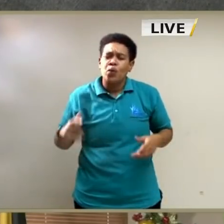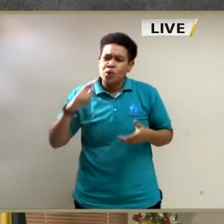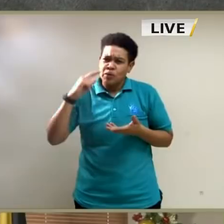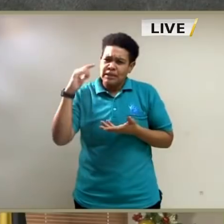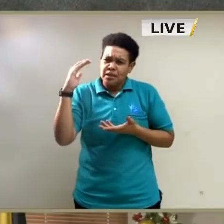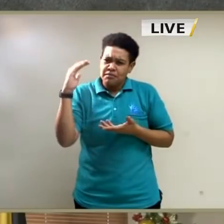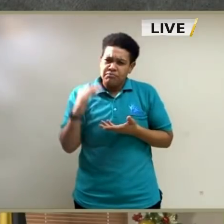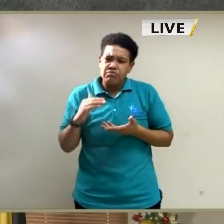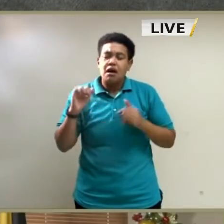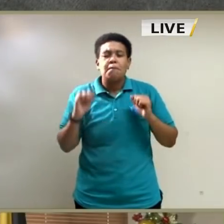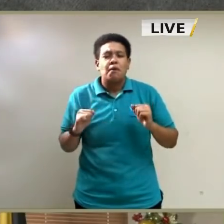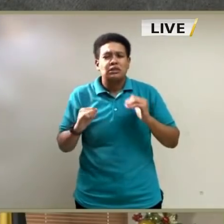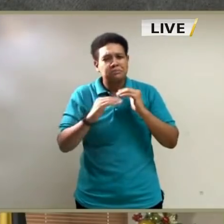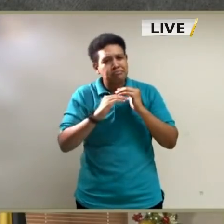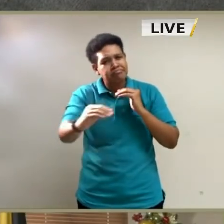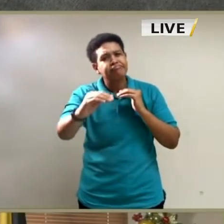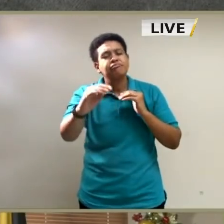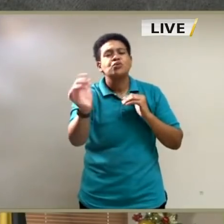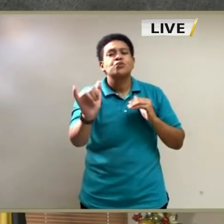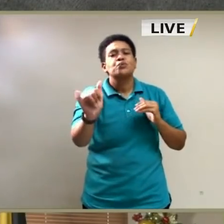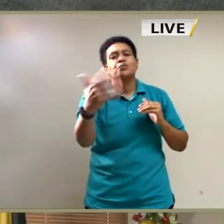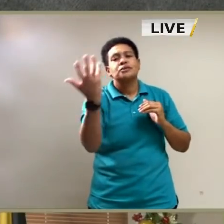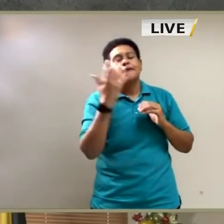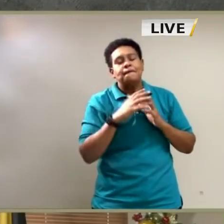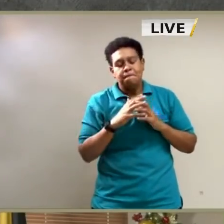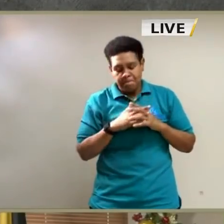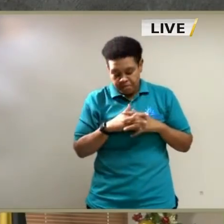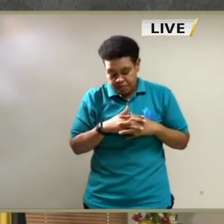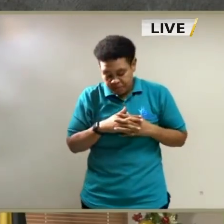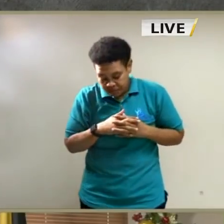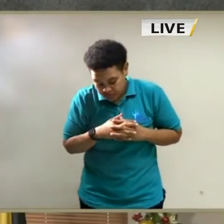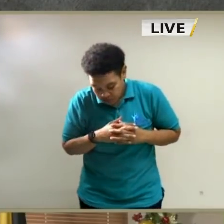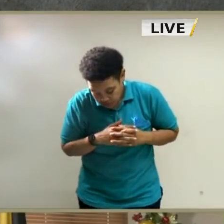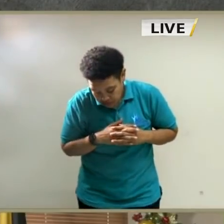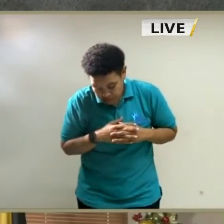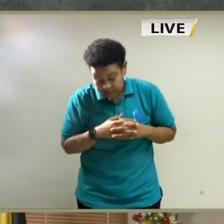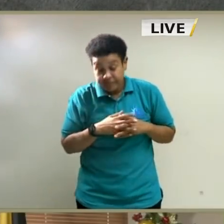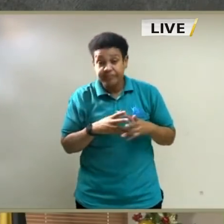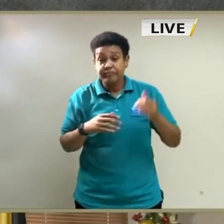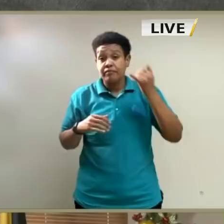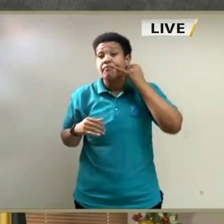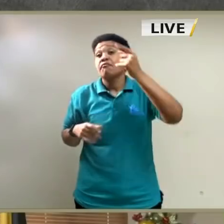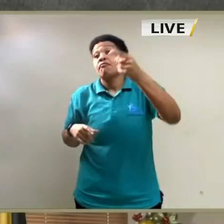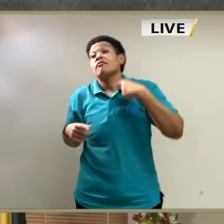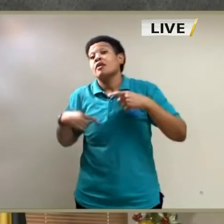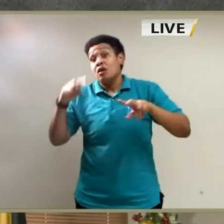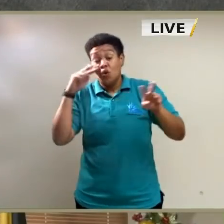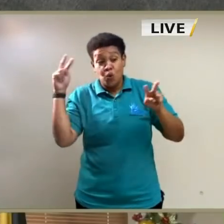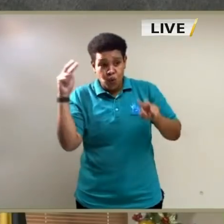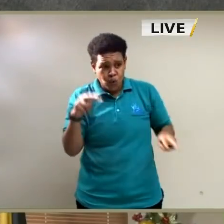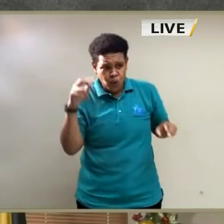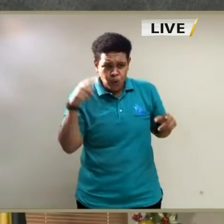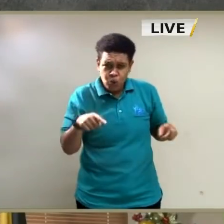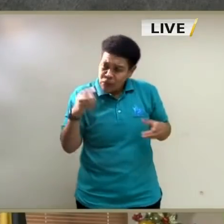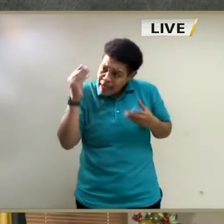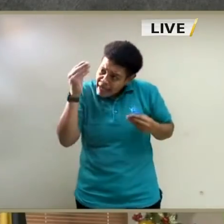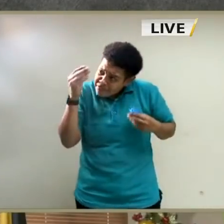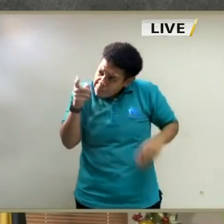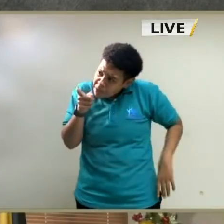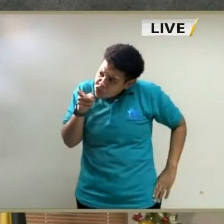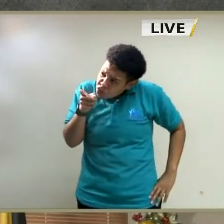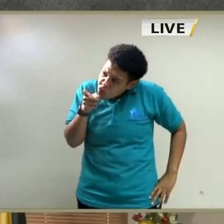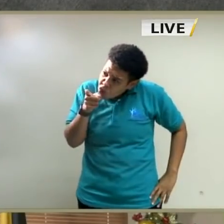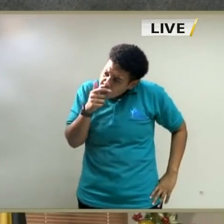and probably leveling off a little bit as well. So if we look at this data